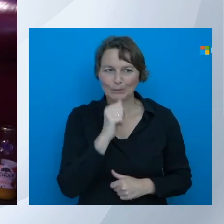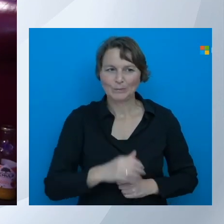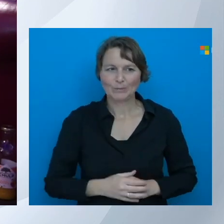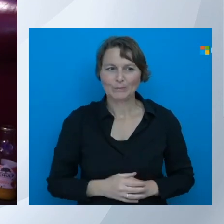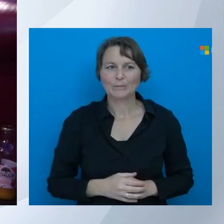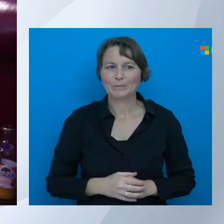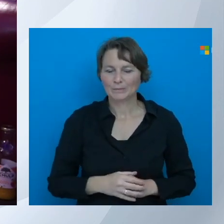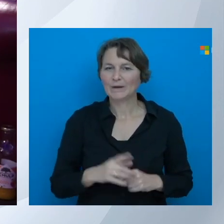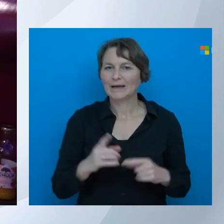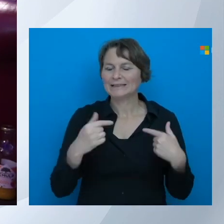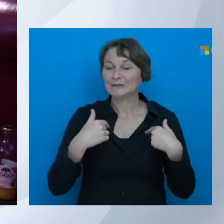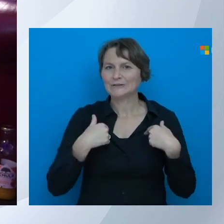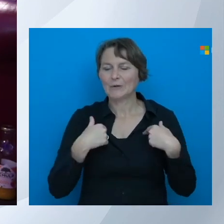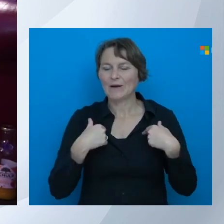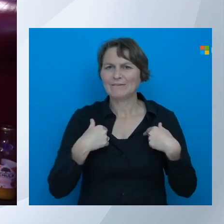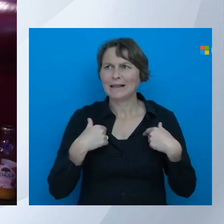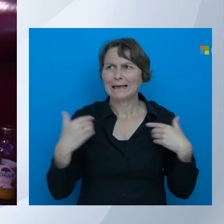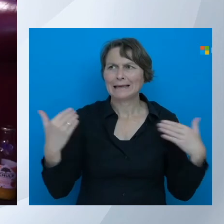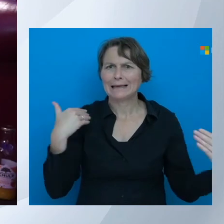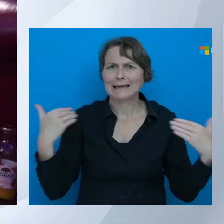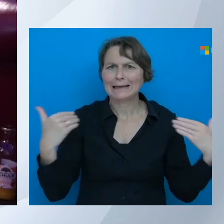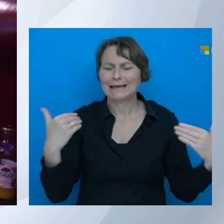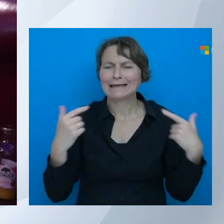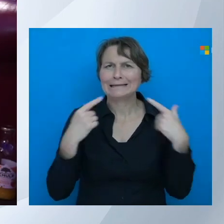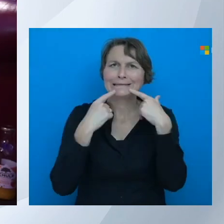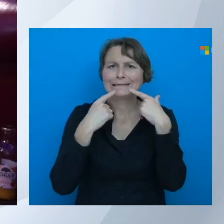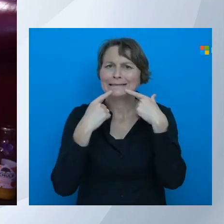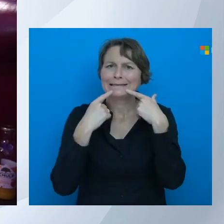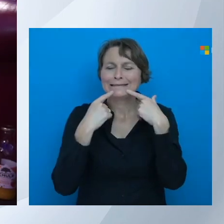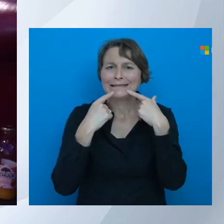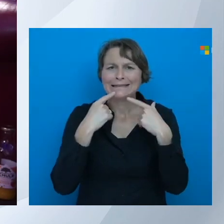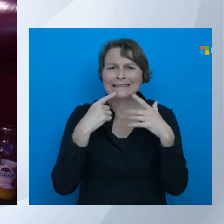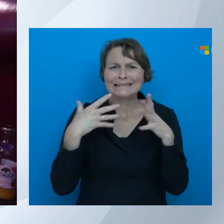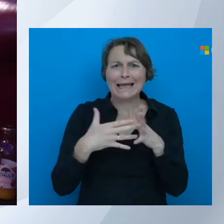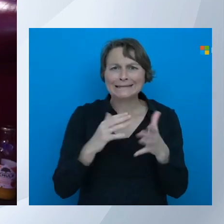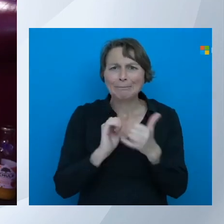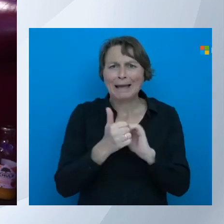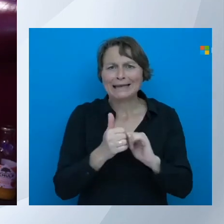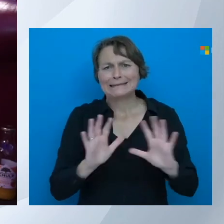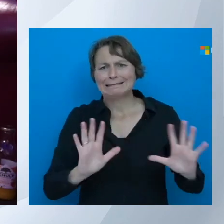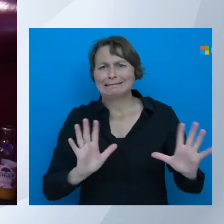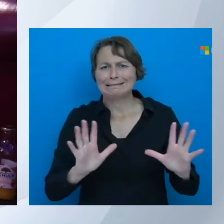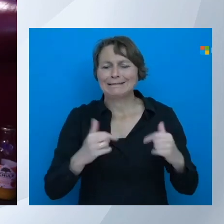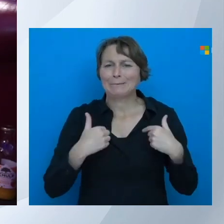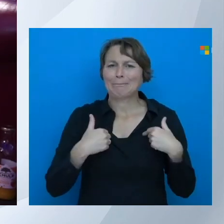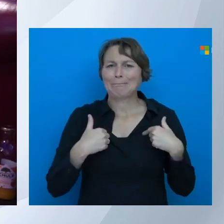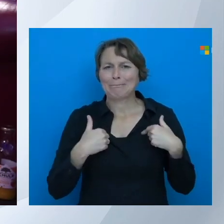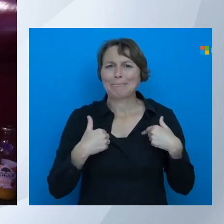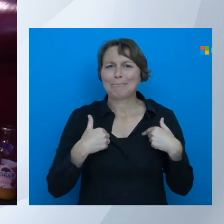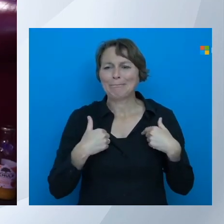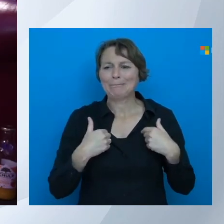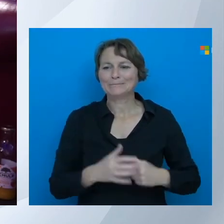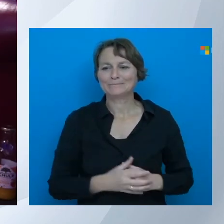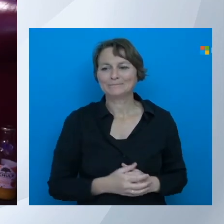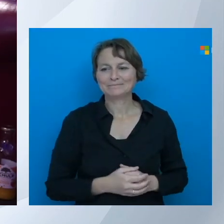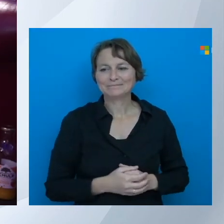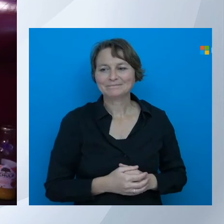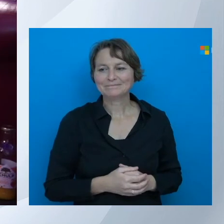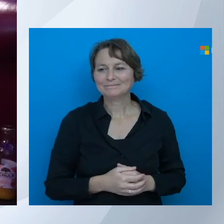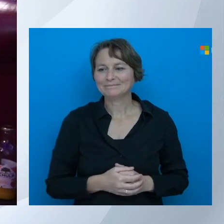the things. We can do a little sesh later on. Oh, I would love that, because I keep asking people to help me out